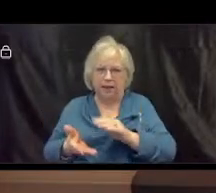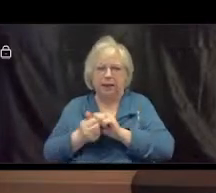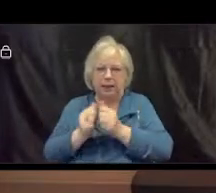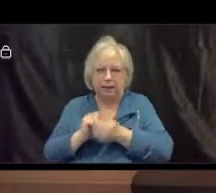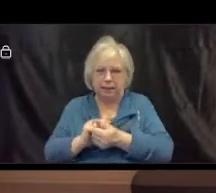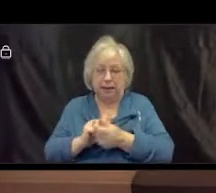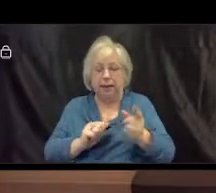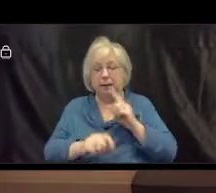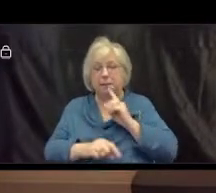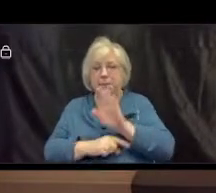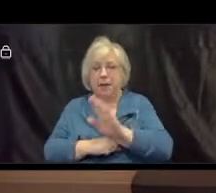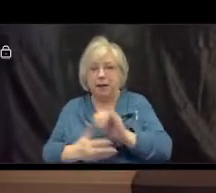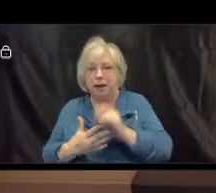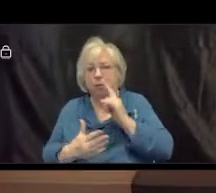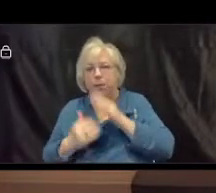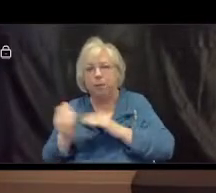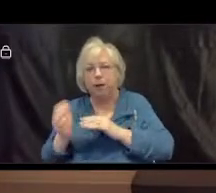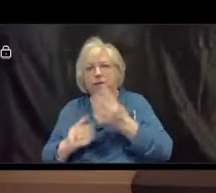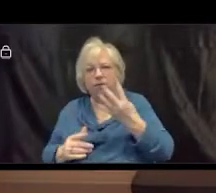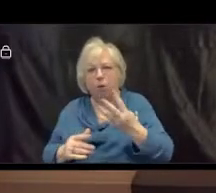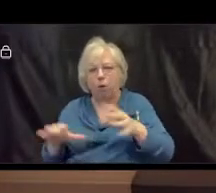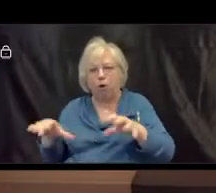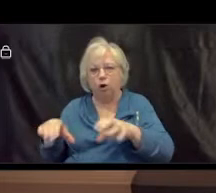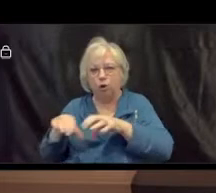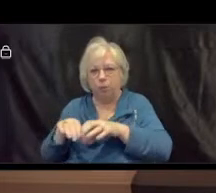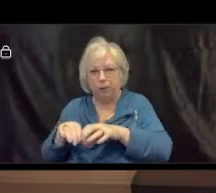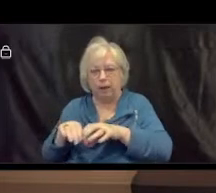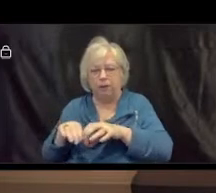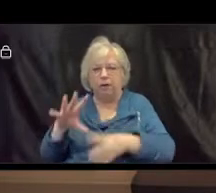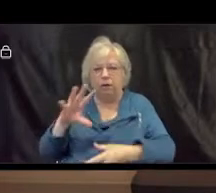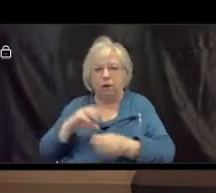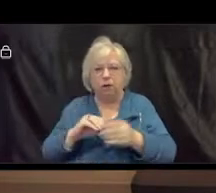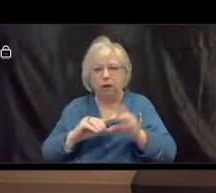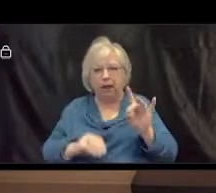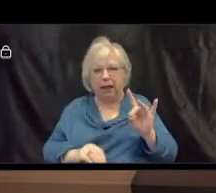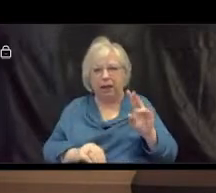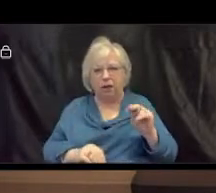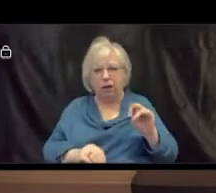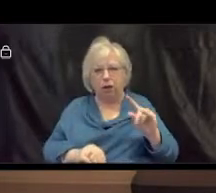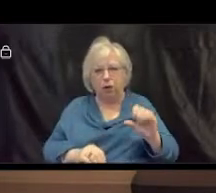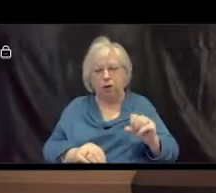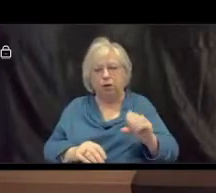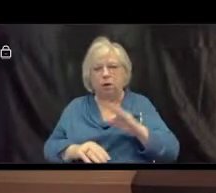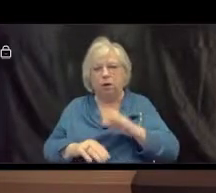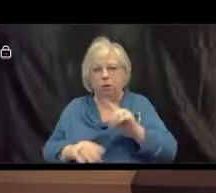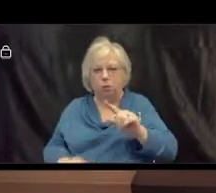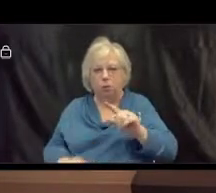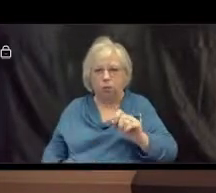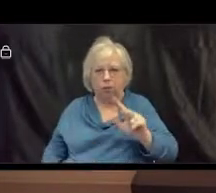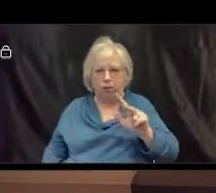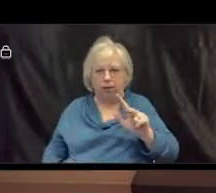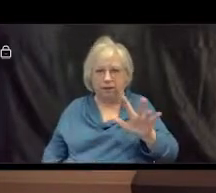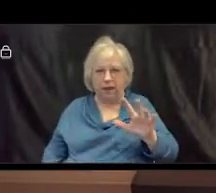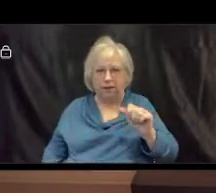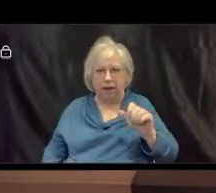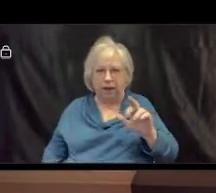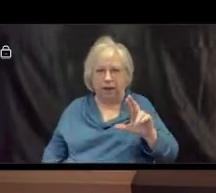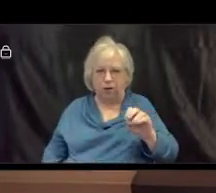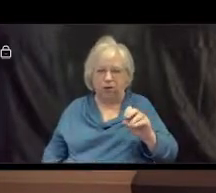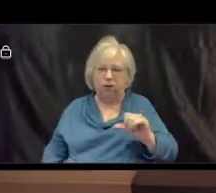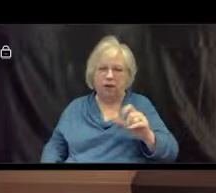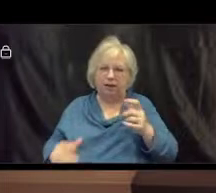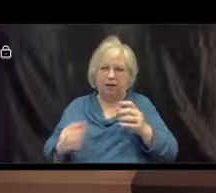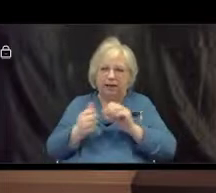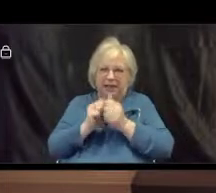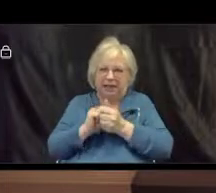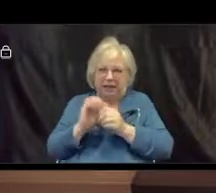build 4 duplexes or 8 total units on the 1.35 acres, which is a density of just less